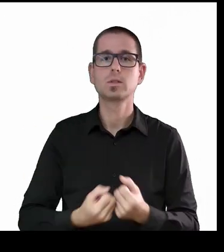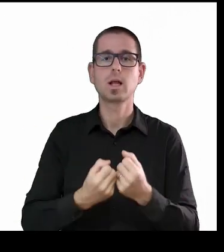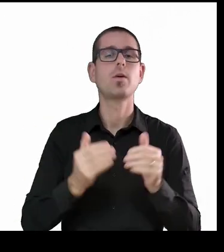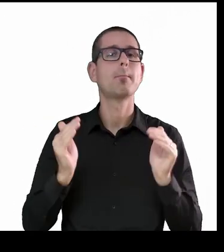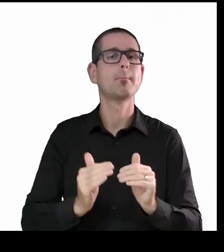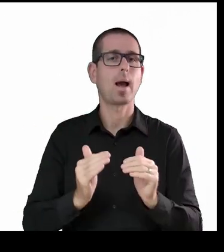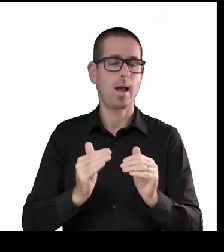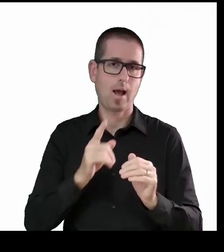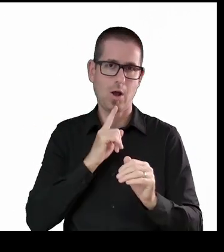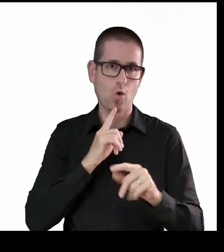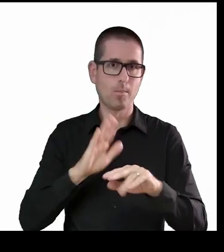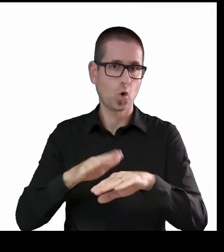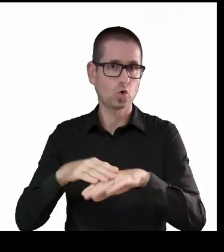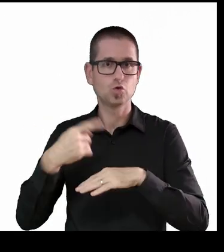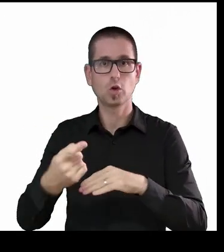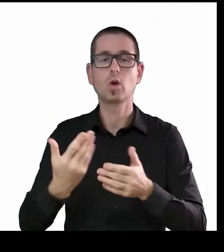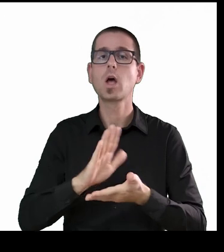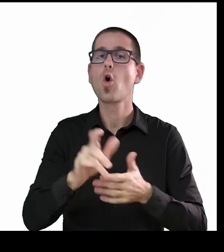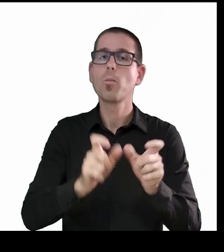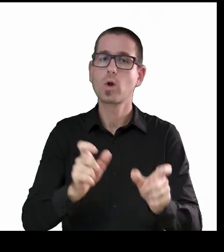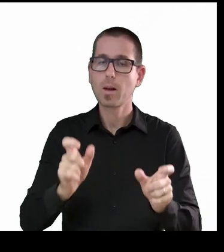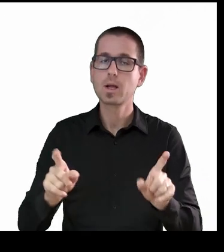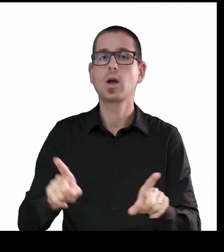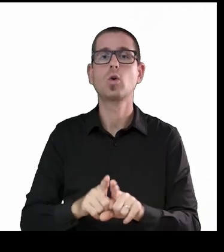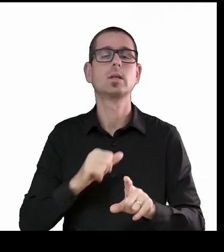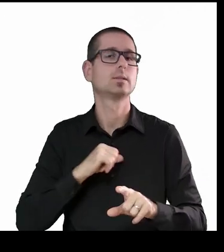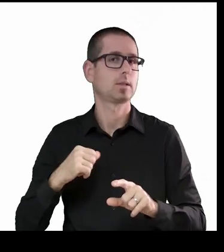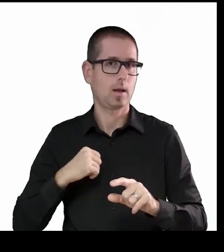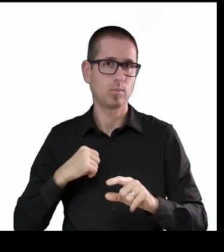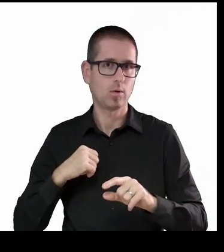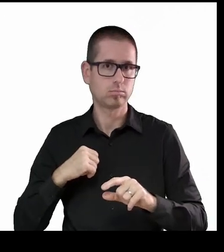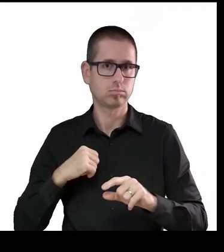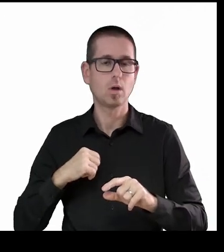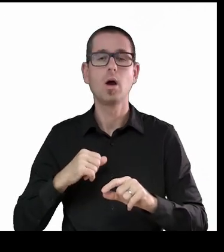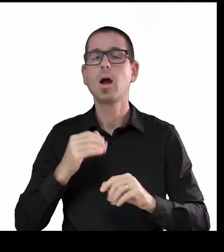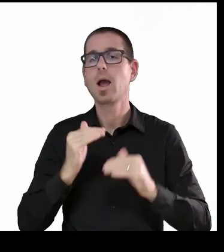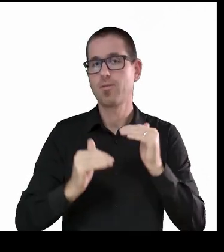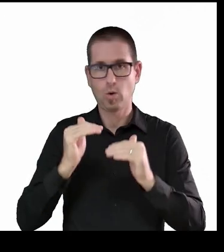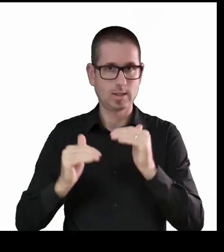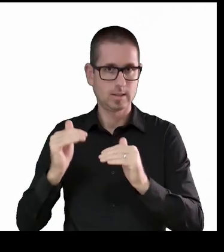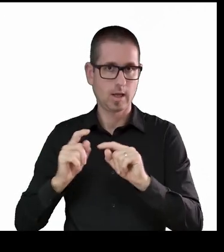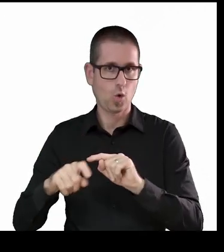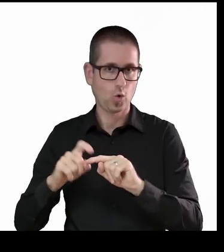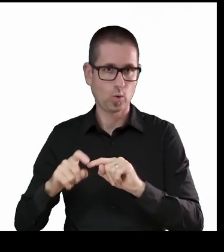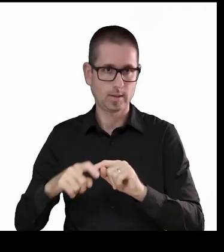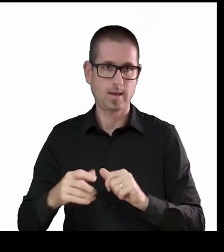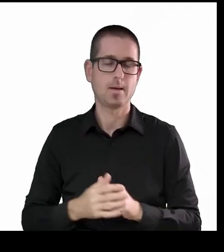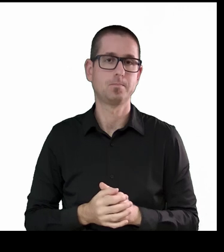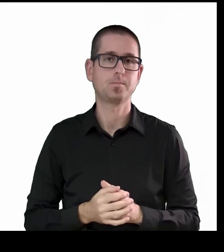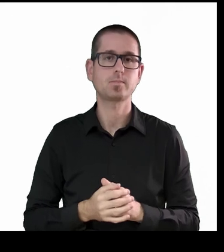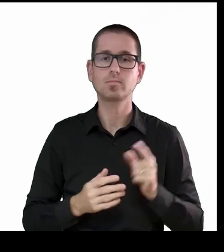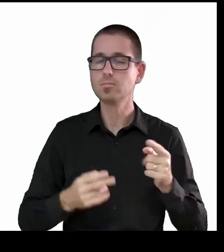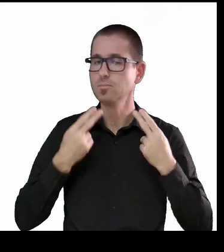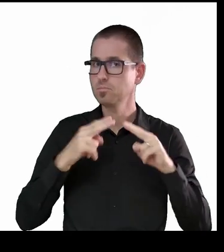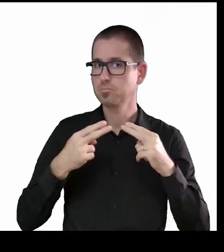report for the users of the self-evaluation tool and offers the results with the percentage of the answers of